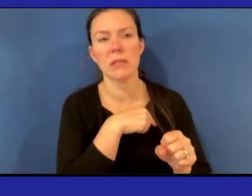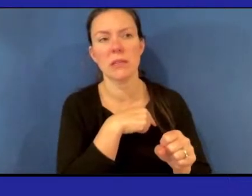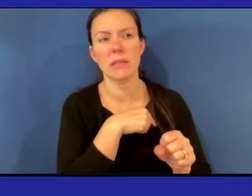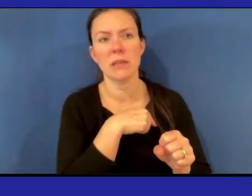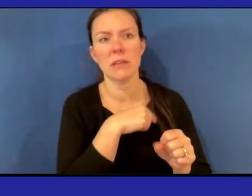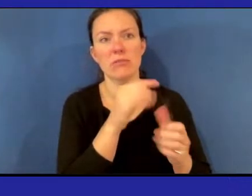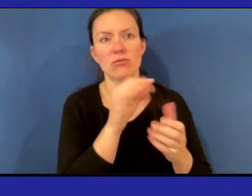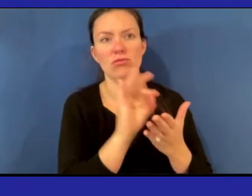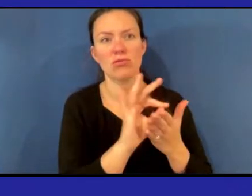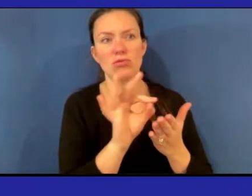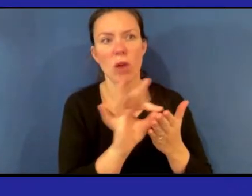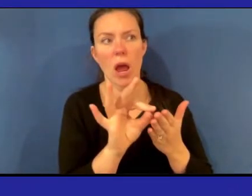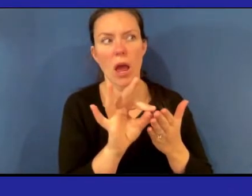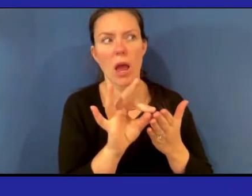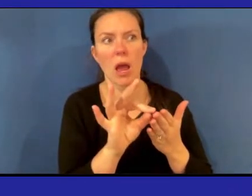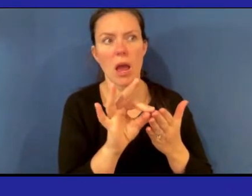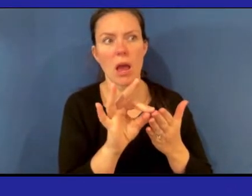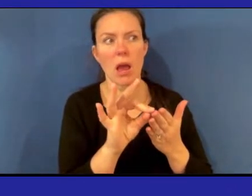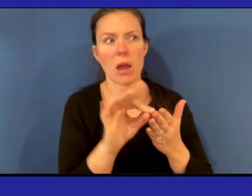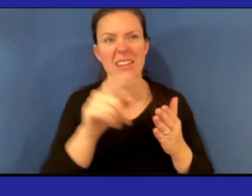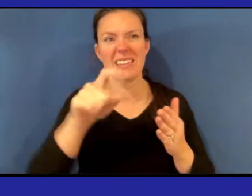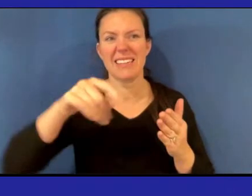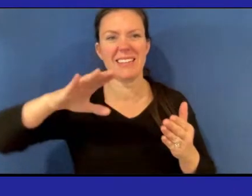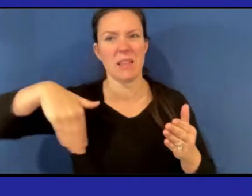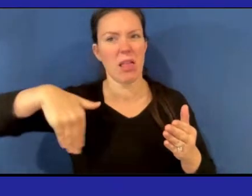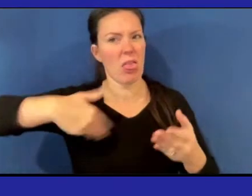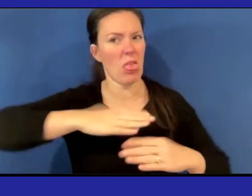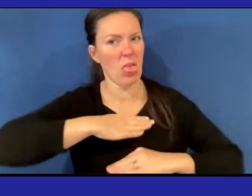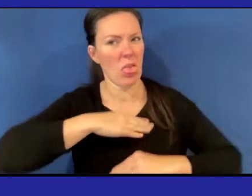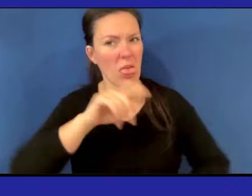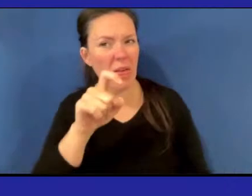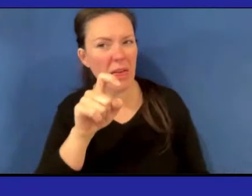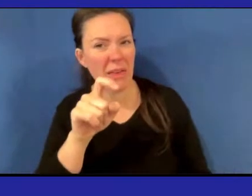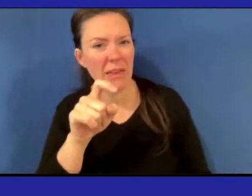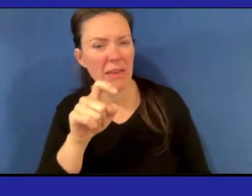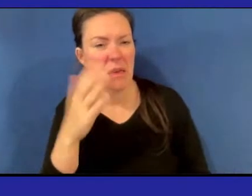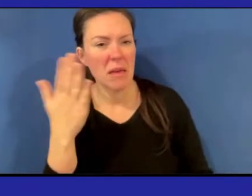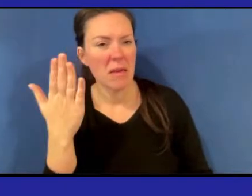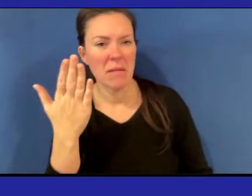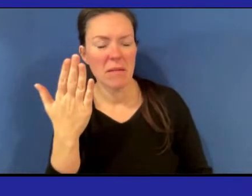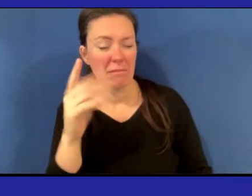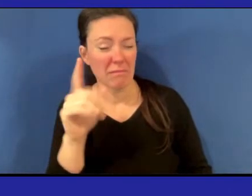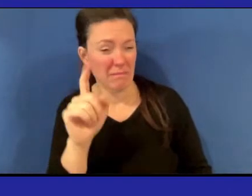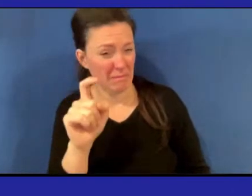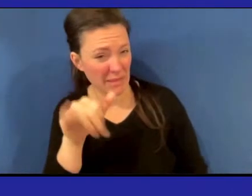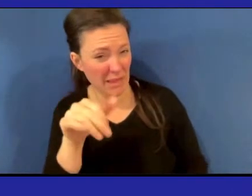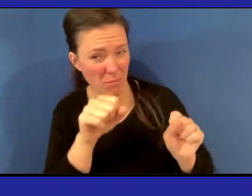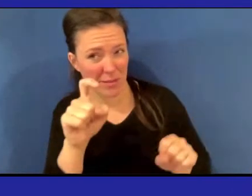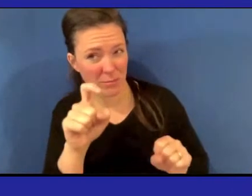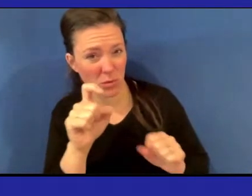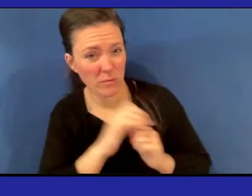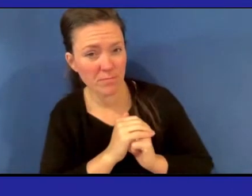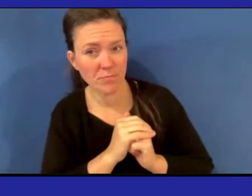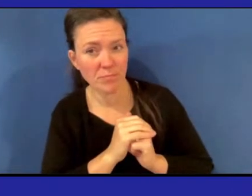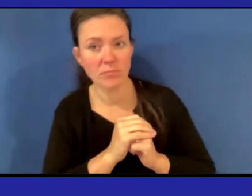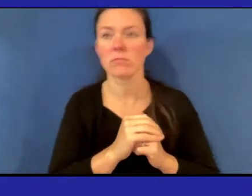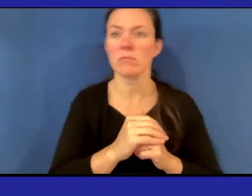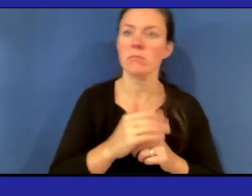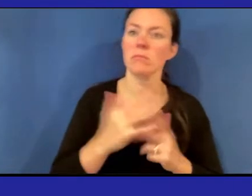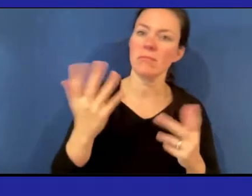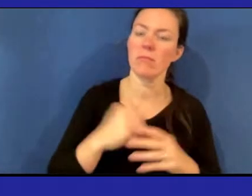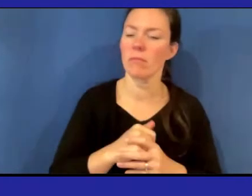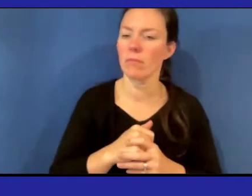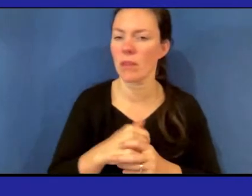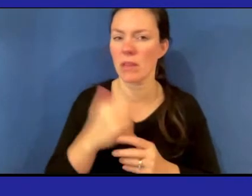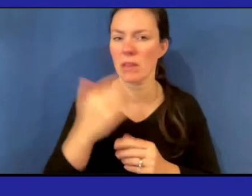say, unmet need, right? This is a I hard think- metric to, yeah. because there's the question. A lot of it we cover, and I don't know, Como, you want to